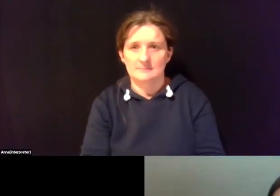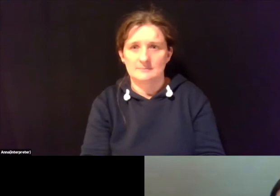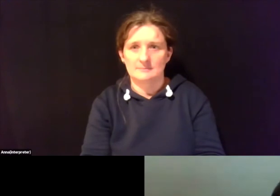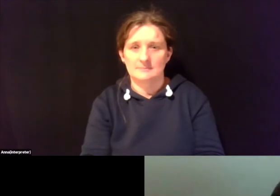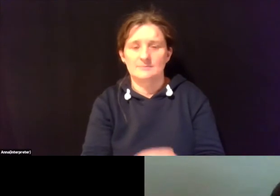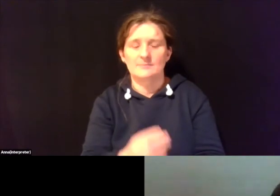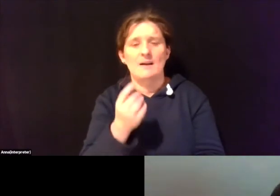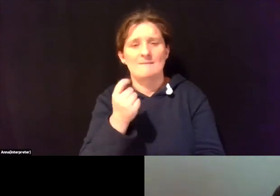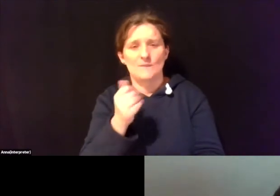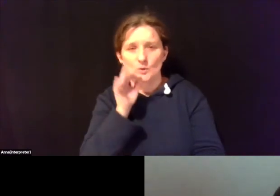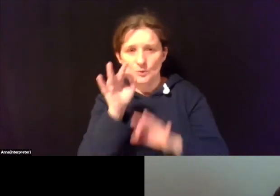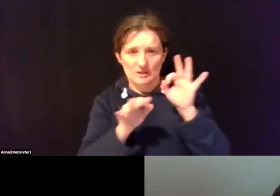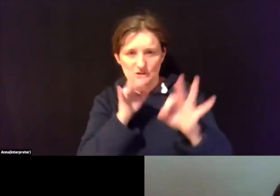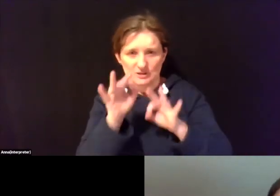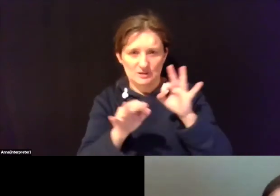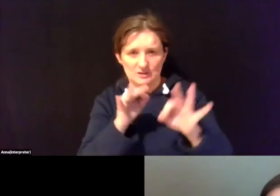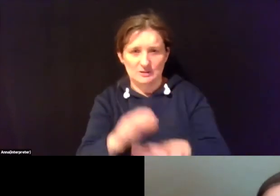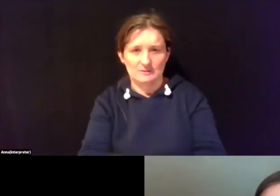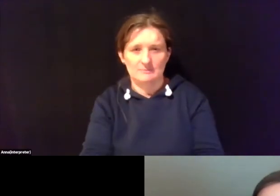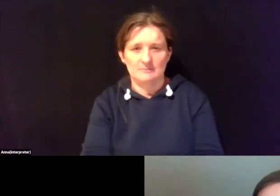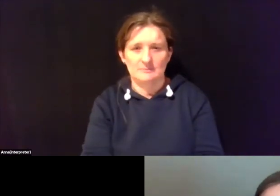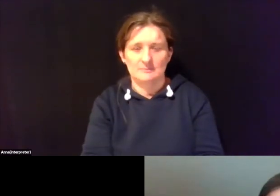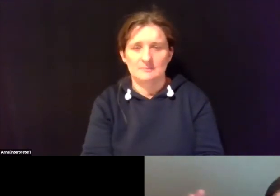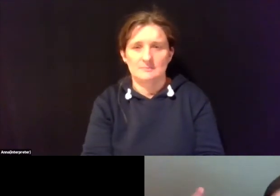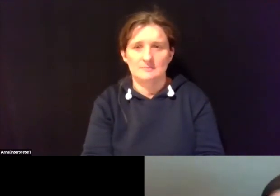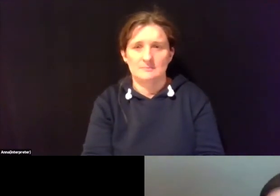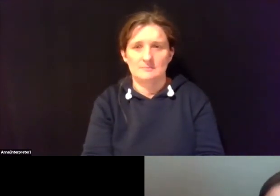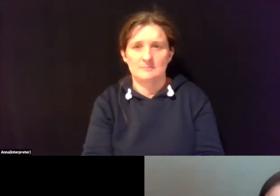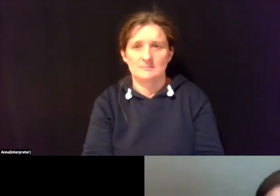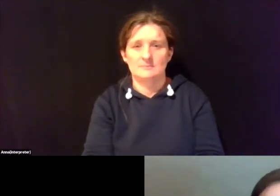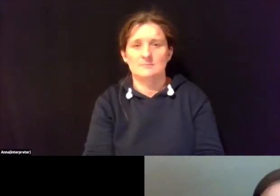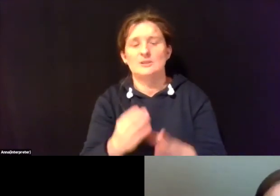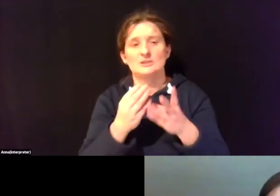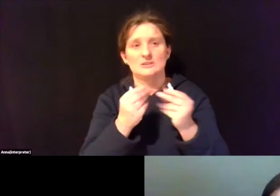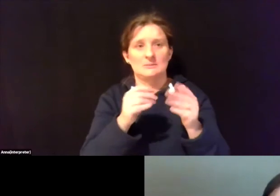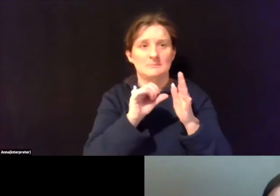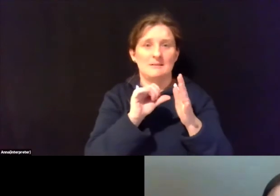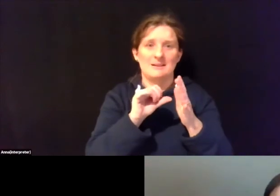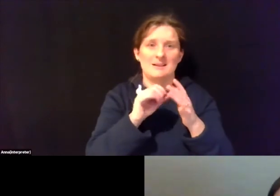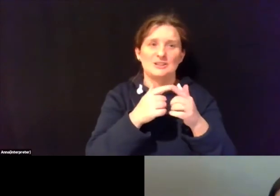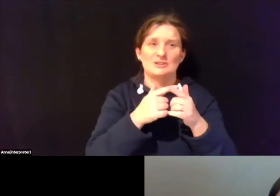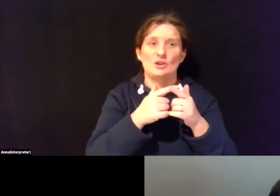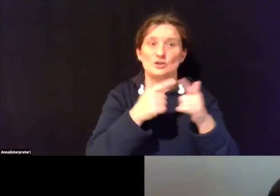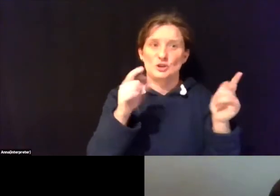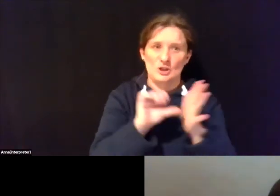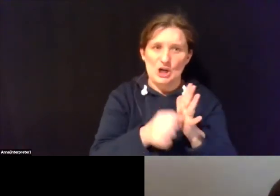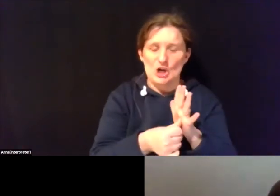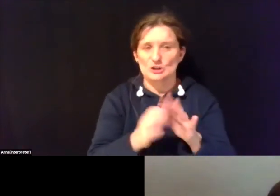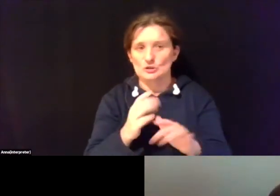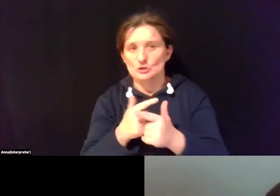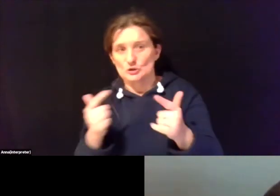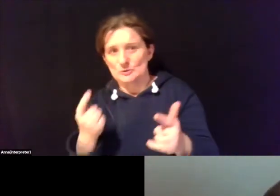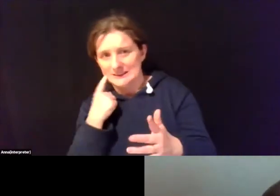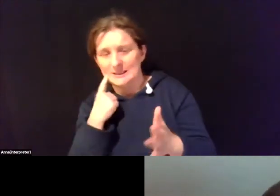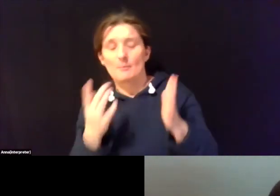a few questions to ask, mostly ones that are not too hard and hopefully not too easy, but a good balance.